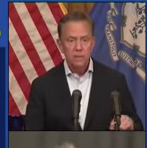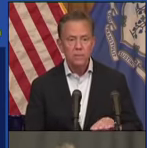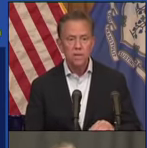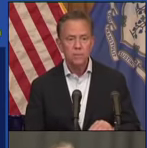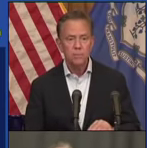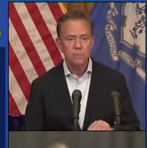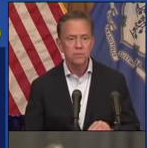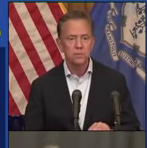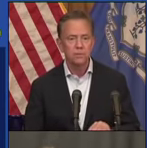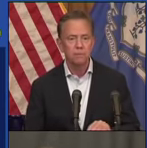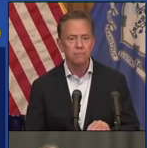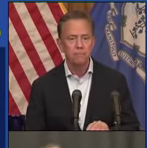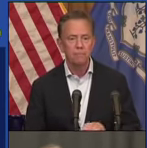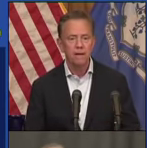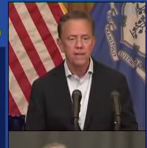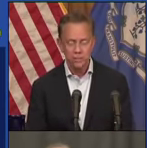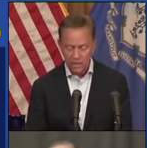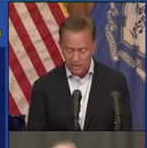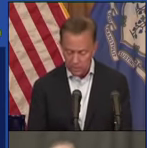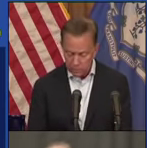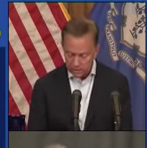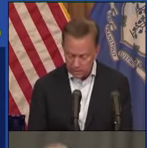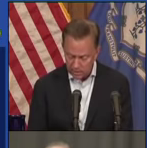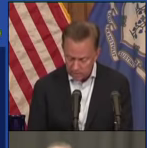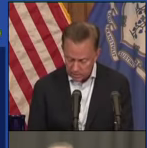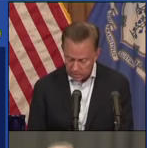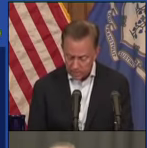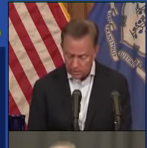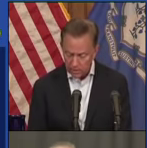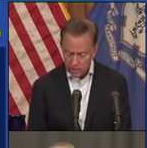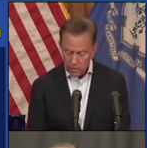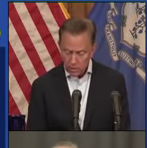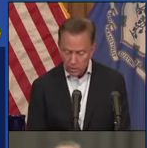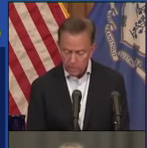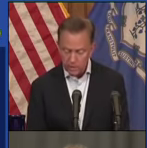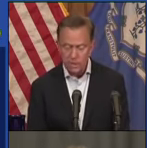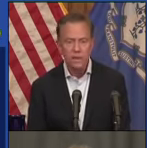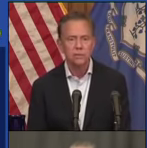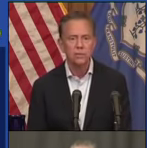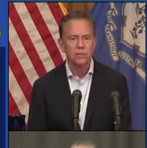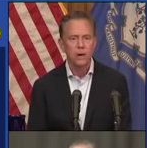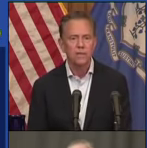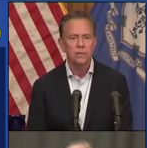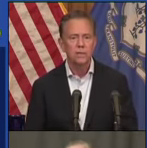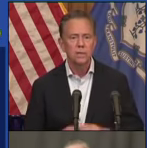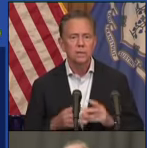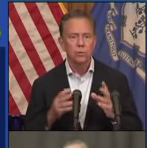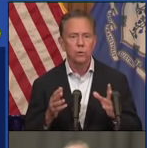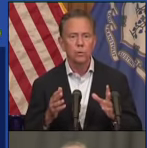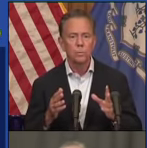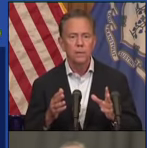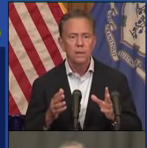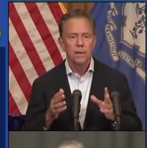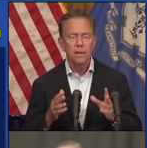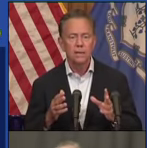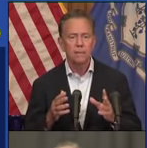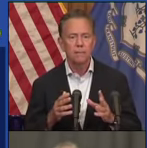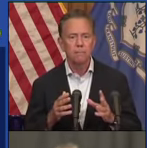This next map is fascinating. It's put together by the COVID Exit Strategy Group.